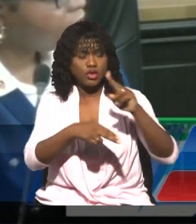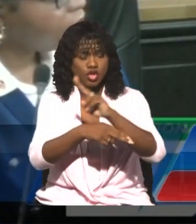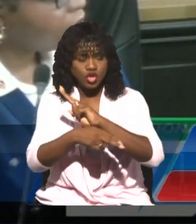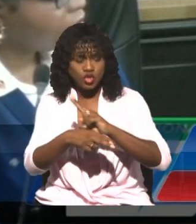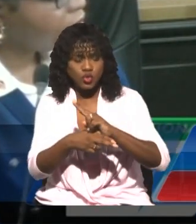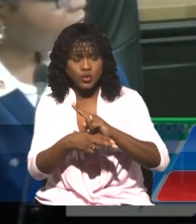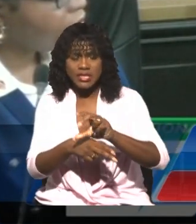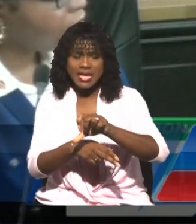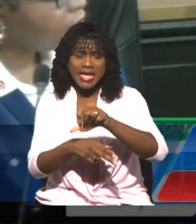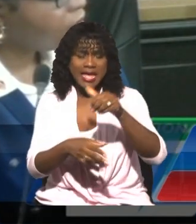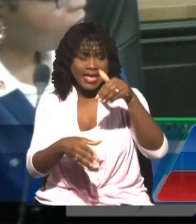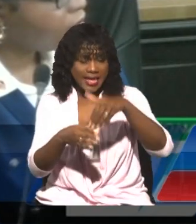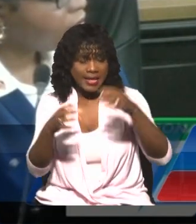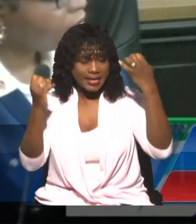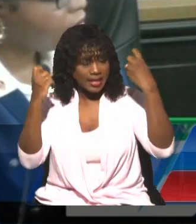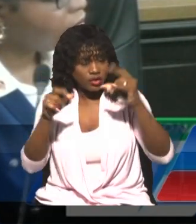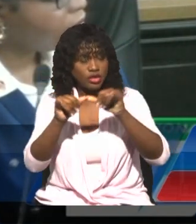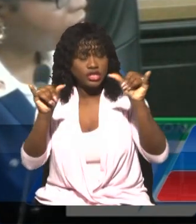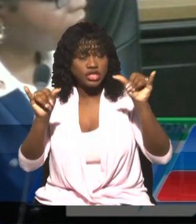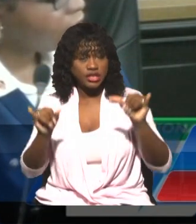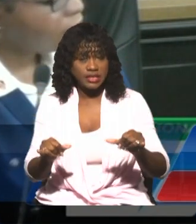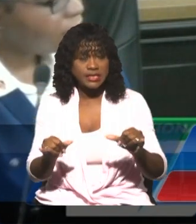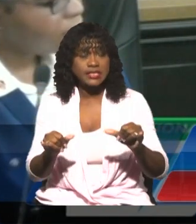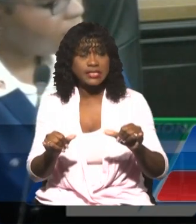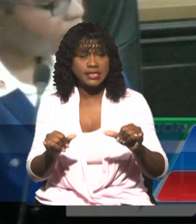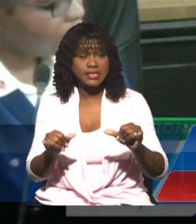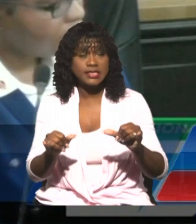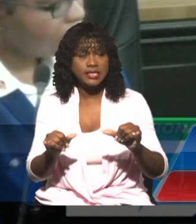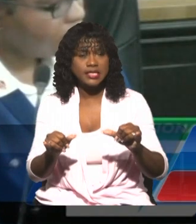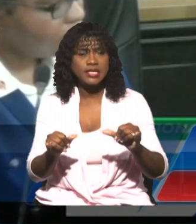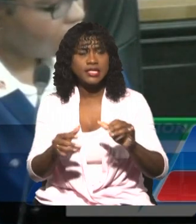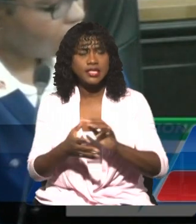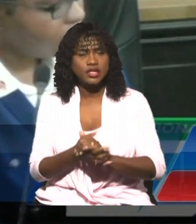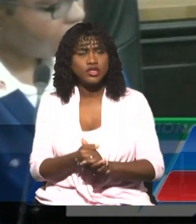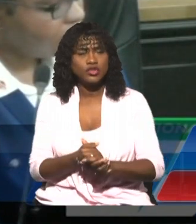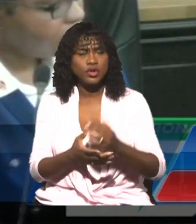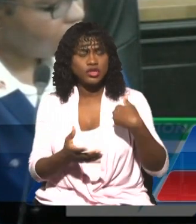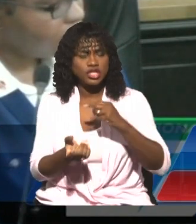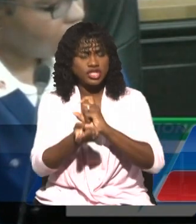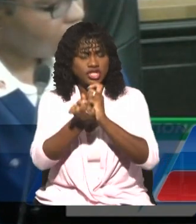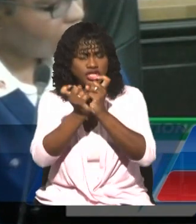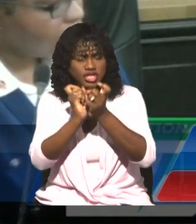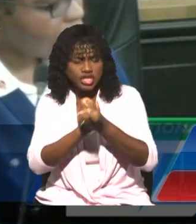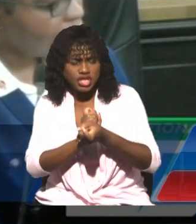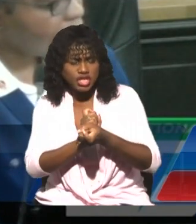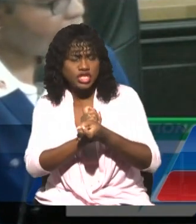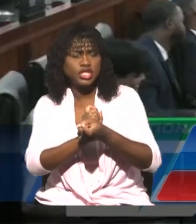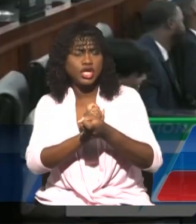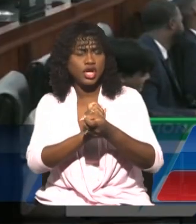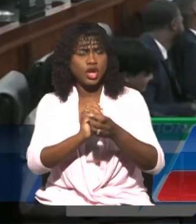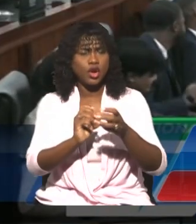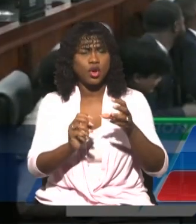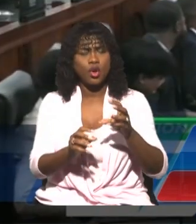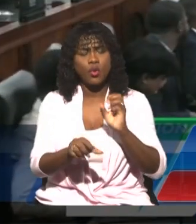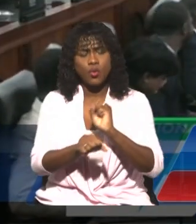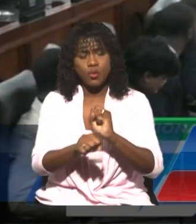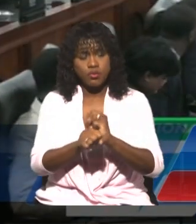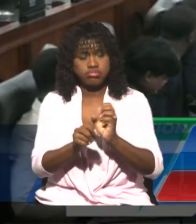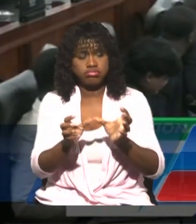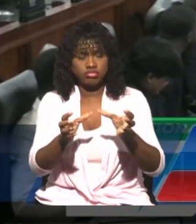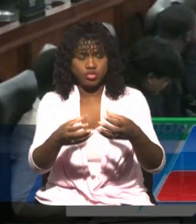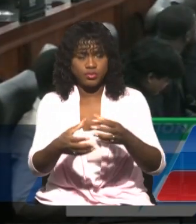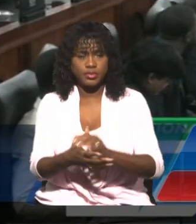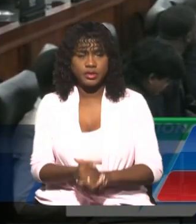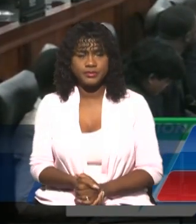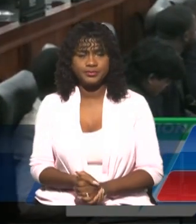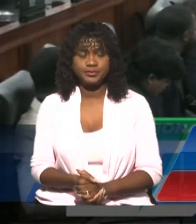in the education system in order to adjust to our changing workforce. The youth prime